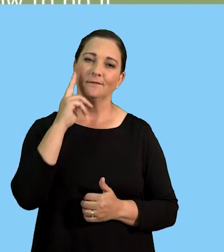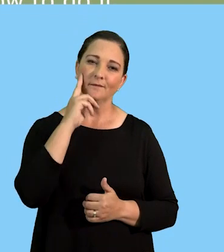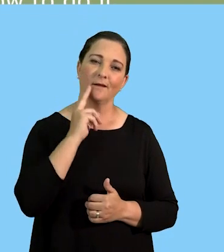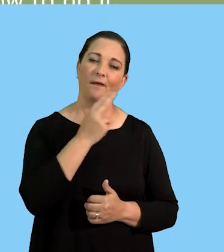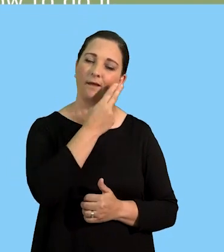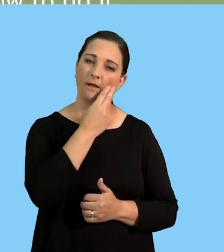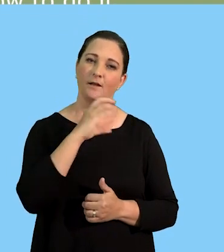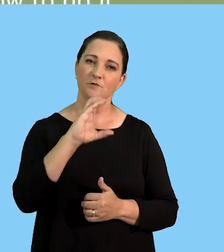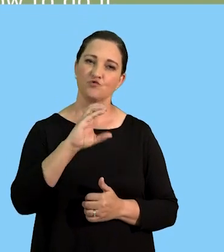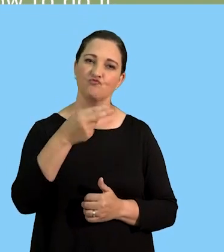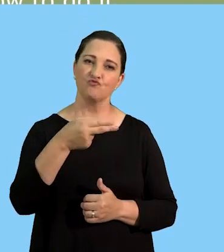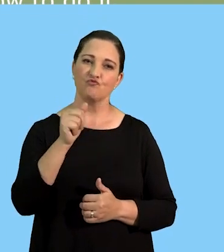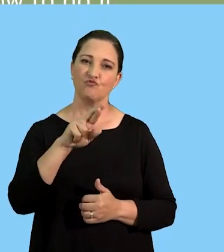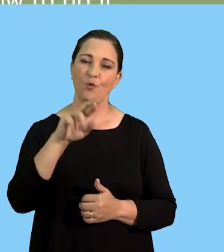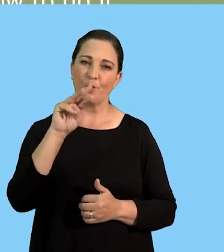charm